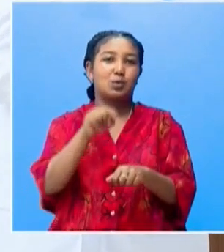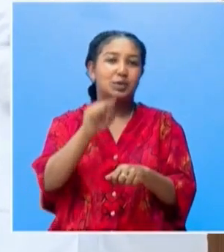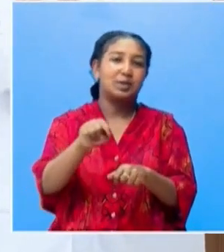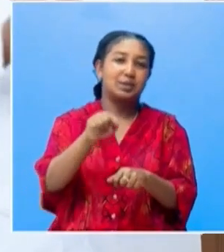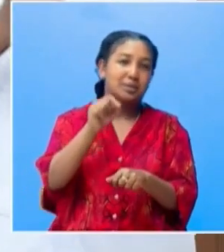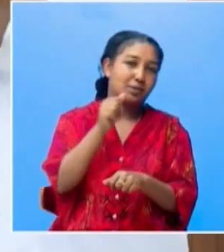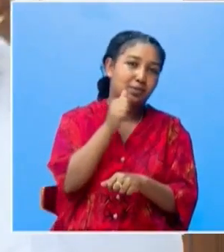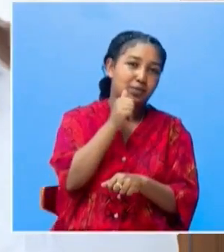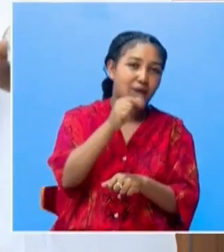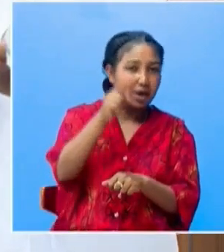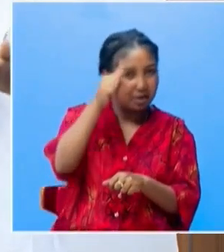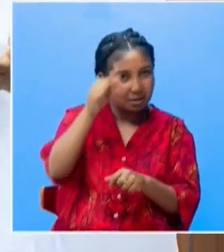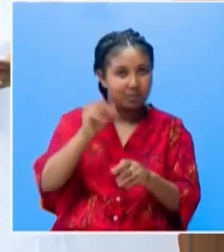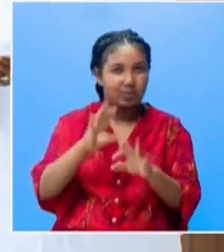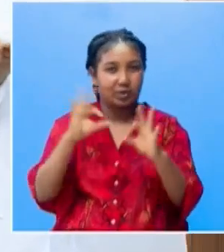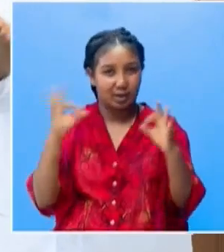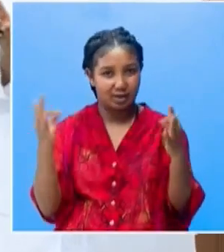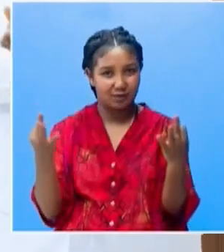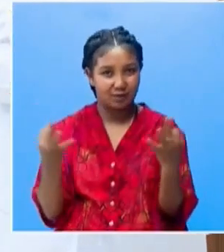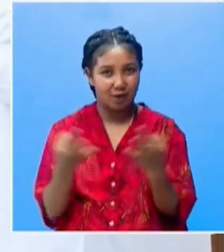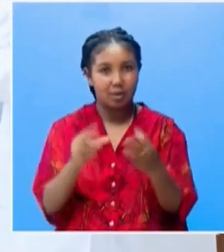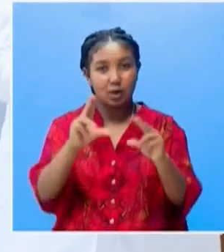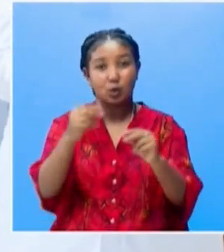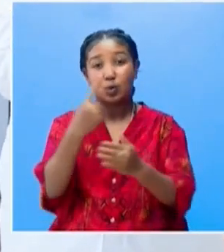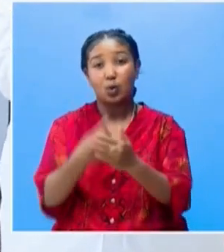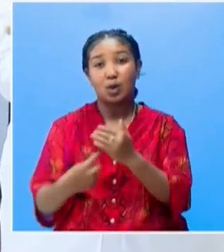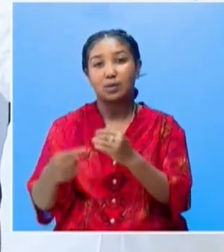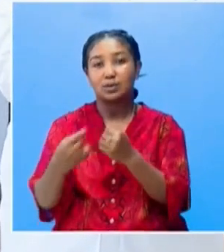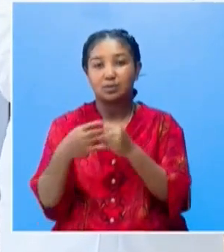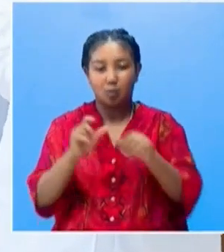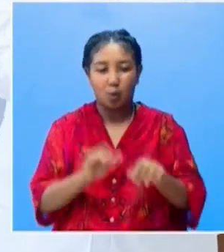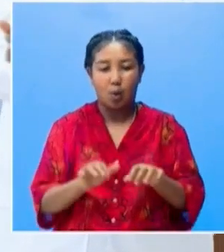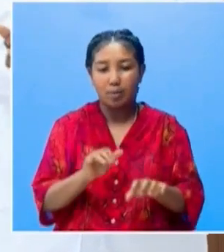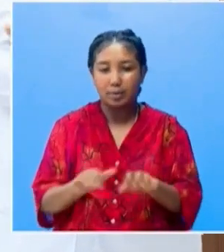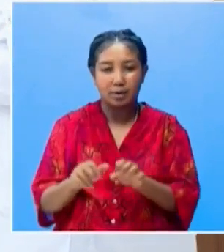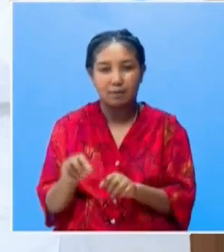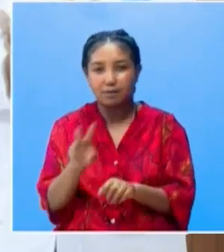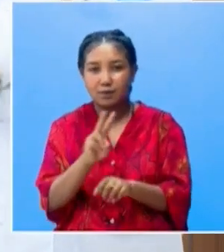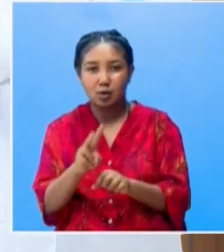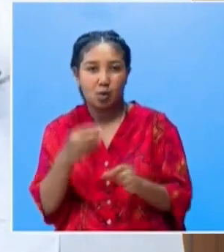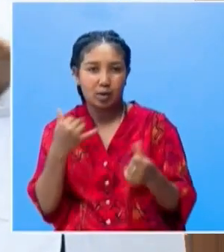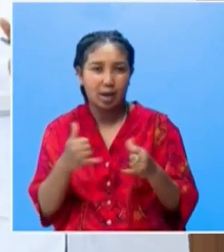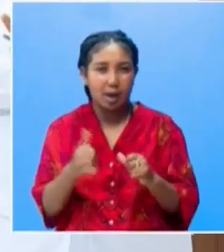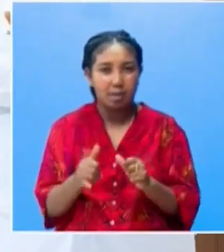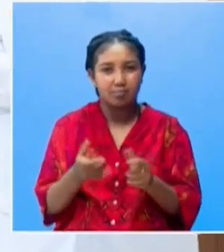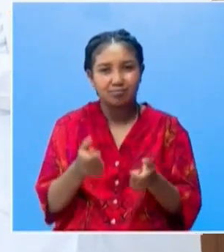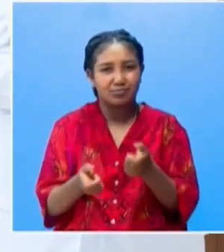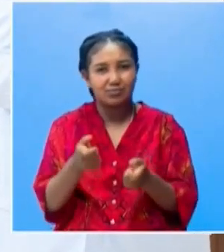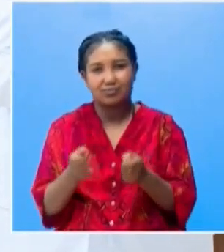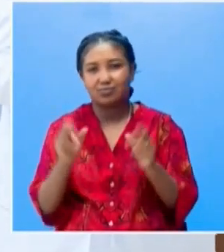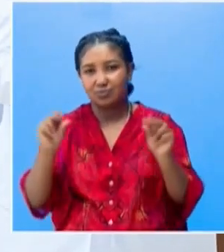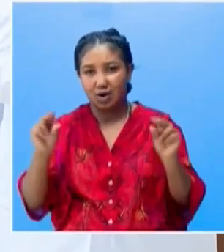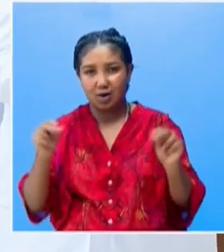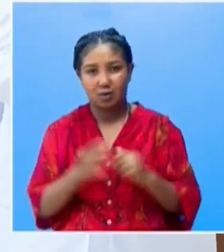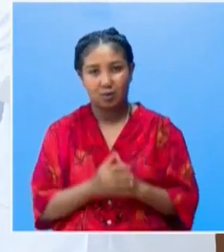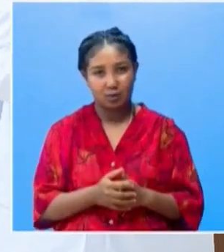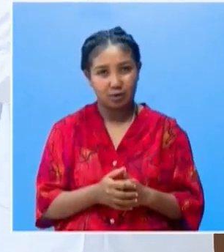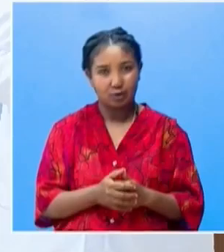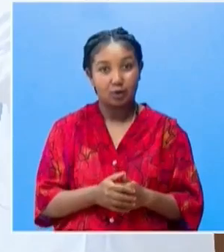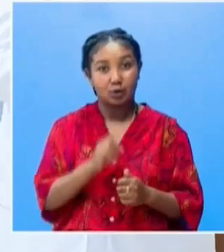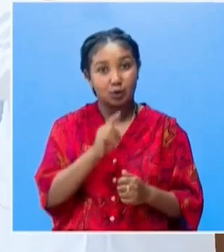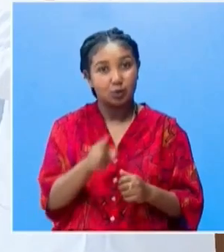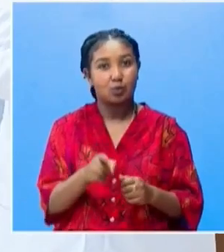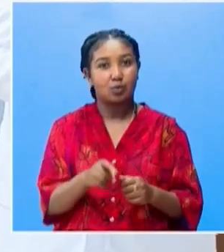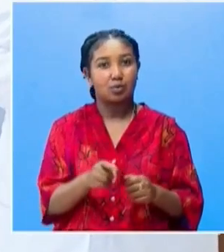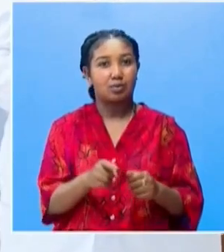or her families, not only with computers, video games, cell phones? No. You gain